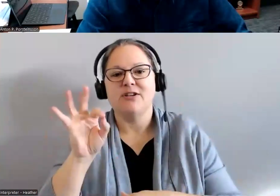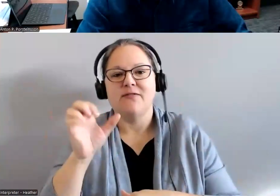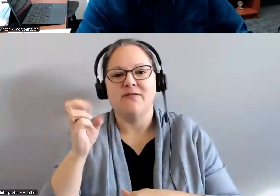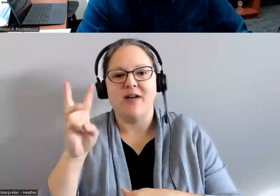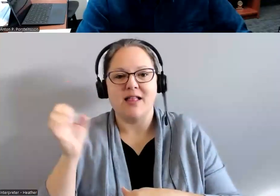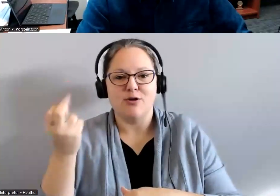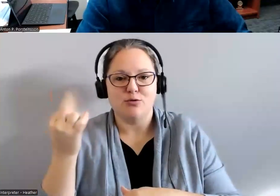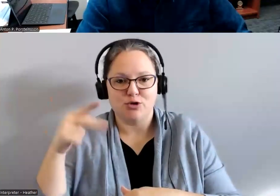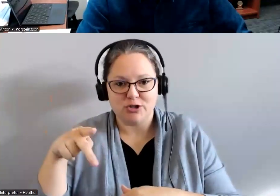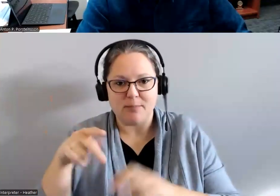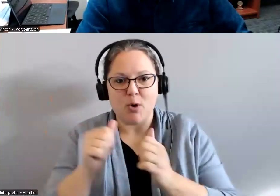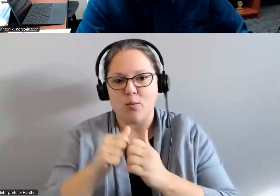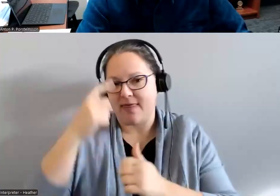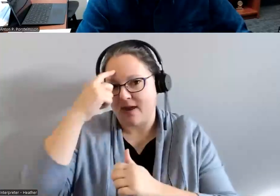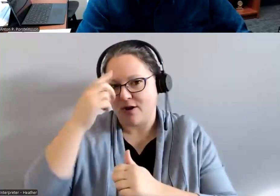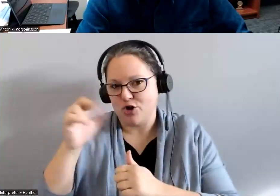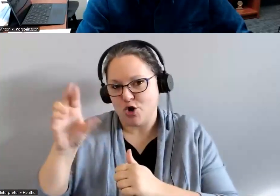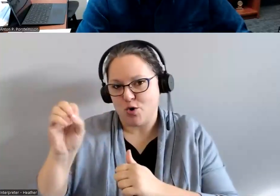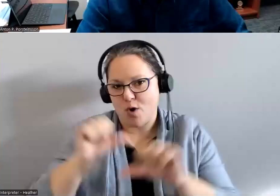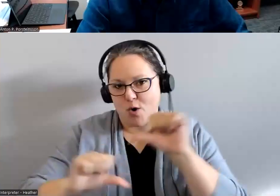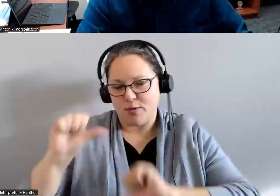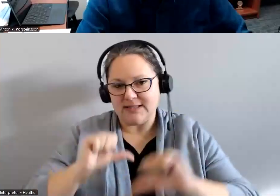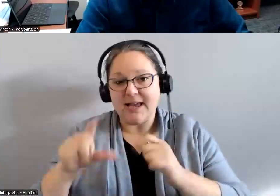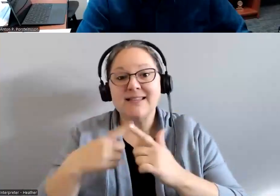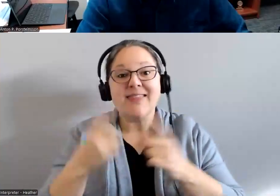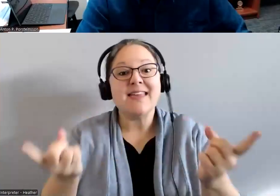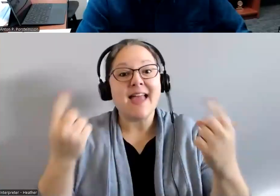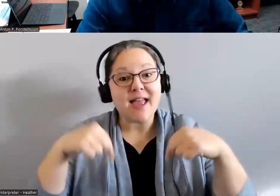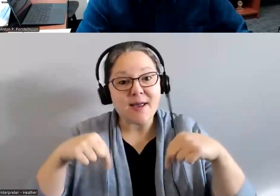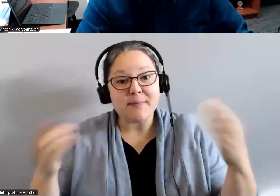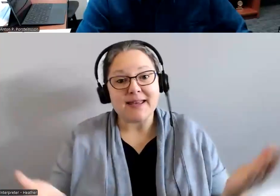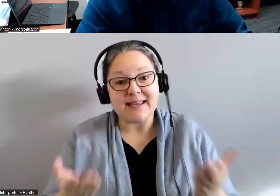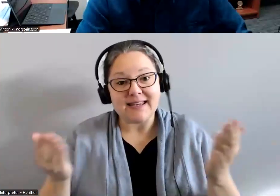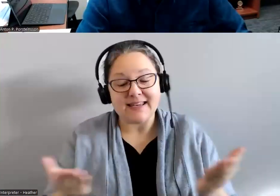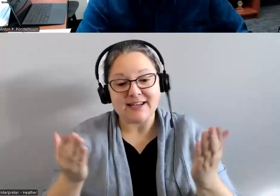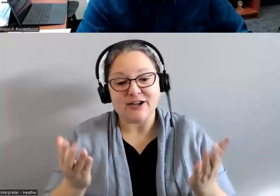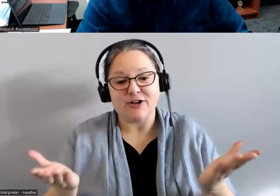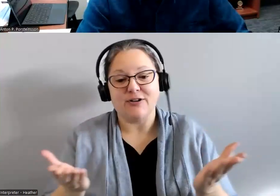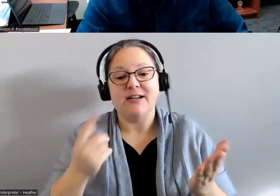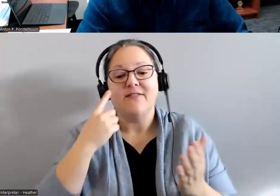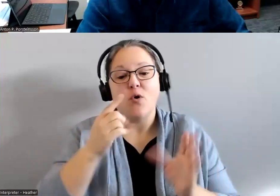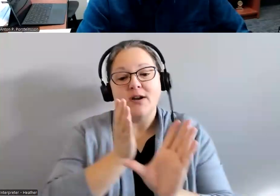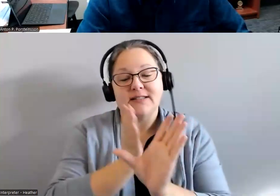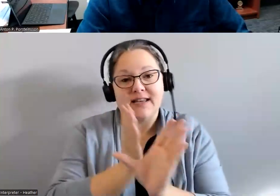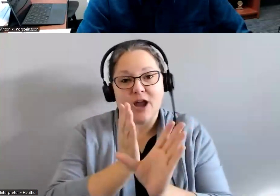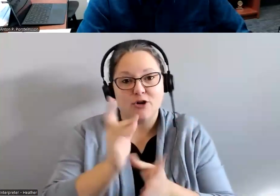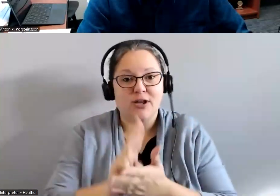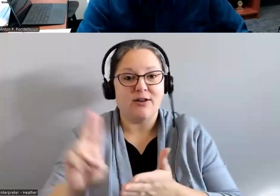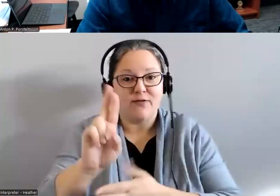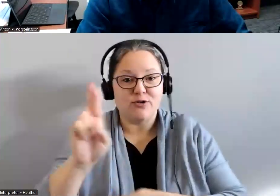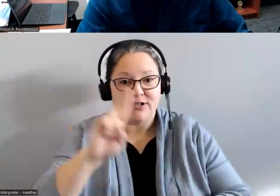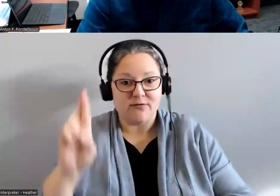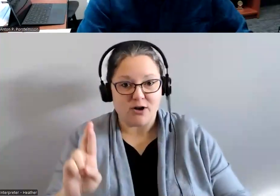at McGill, and then came here and did residency in psychiatry at the University of